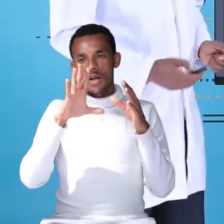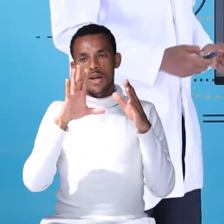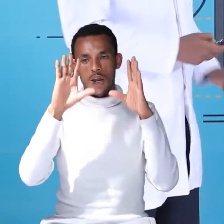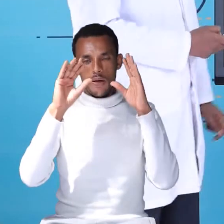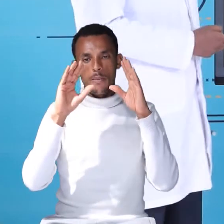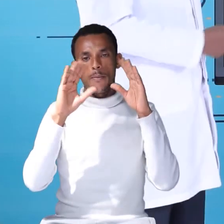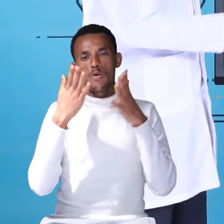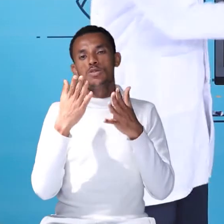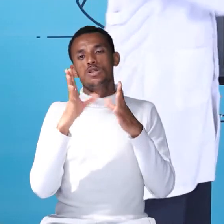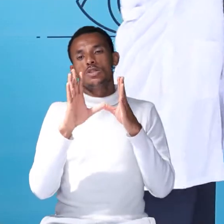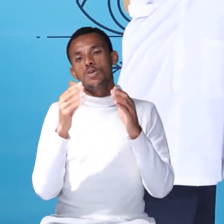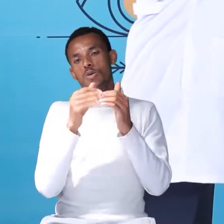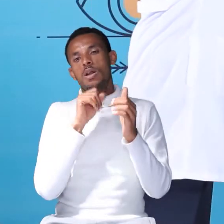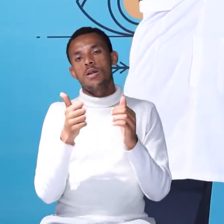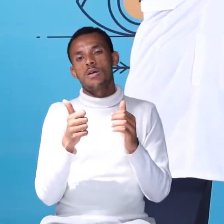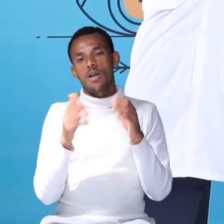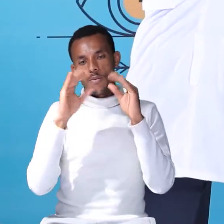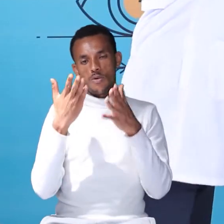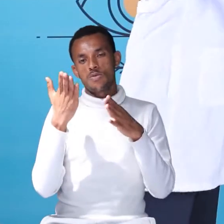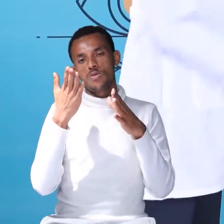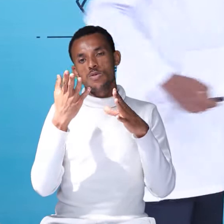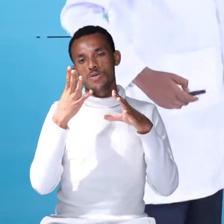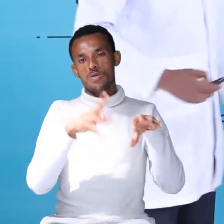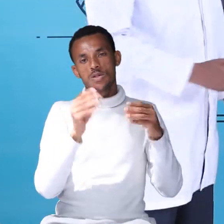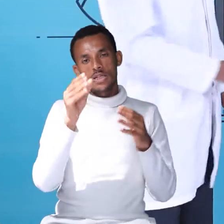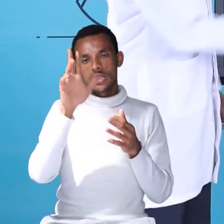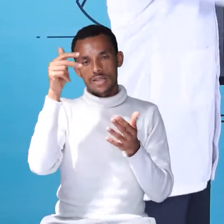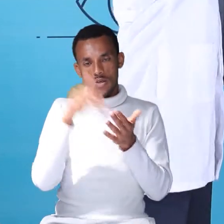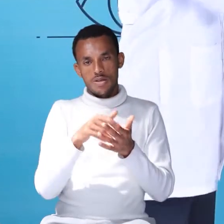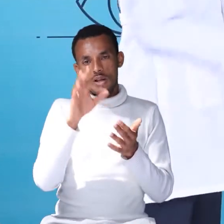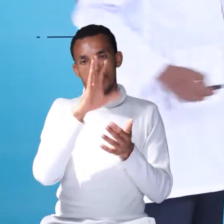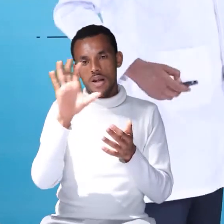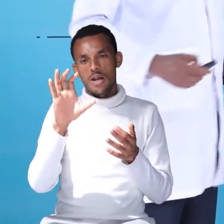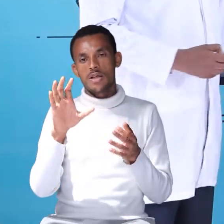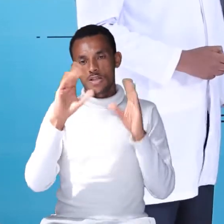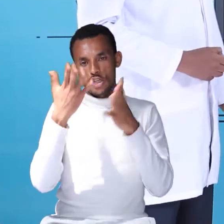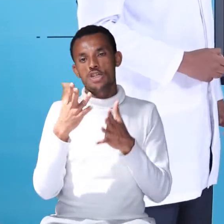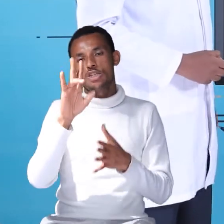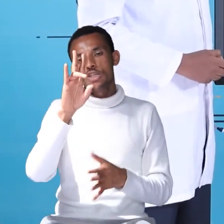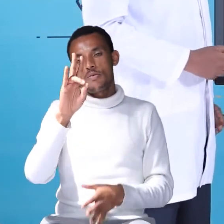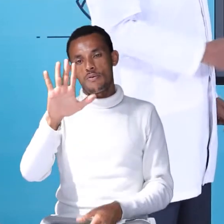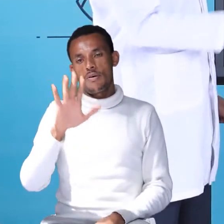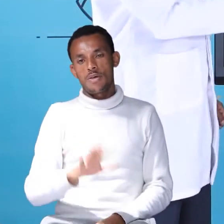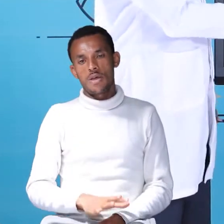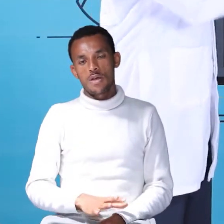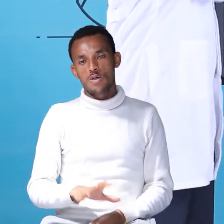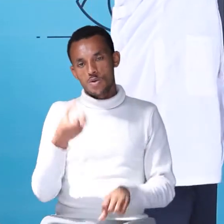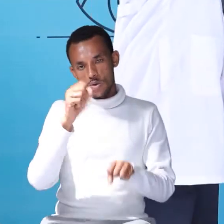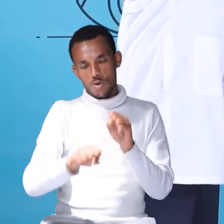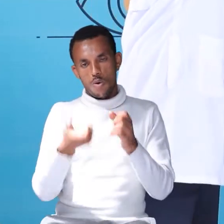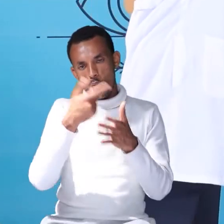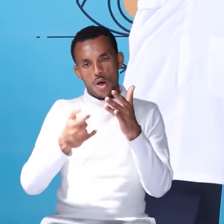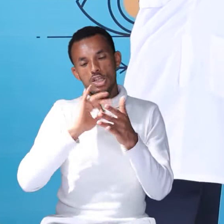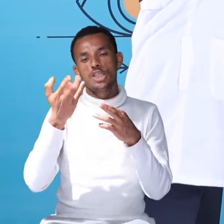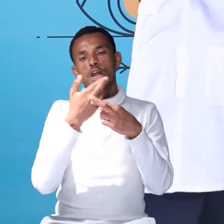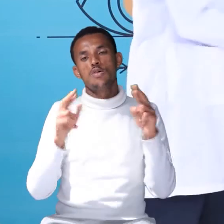cannot be equal. So here, number of students in a school, it was 3,900, and number of teachers, it was 75. So what